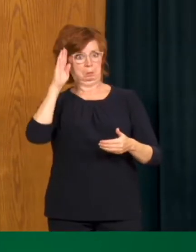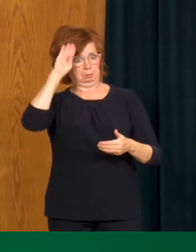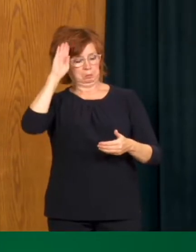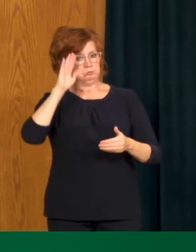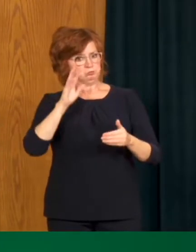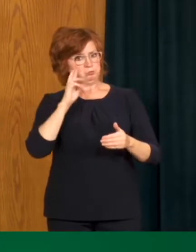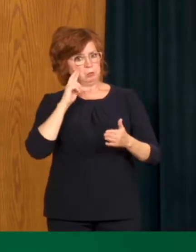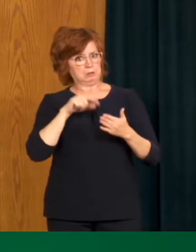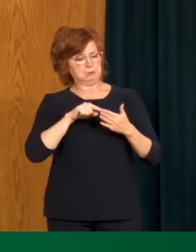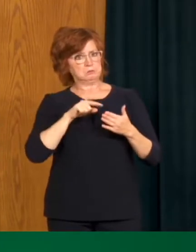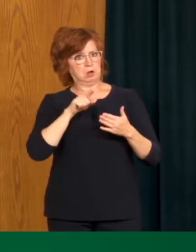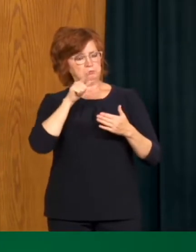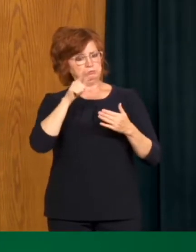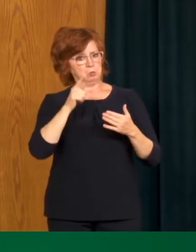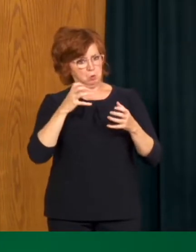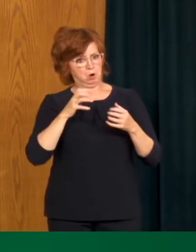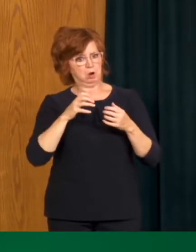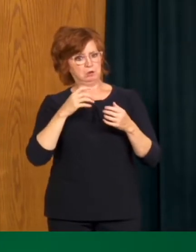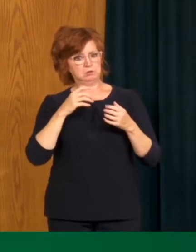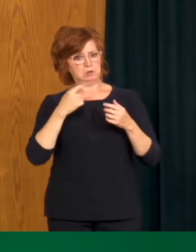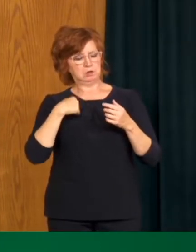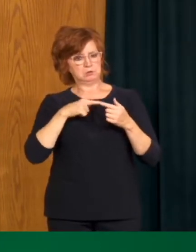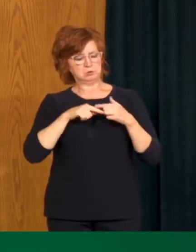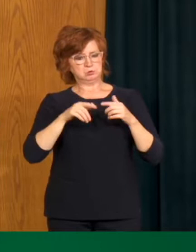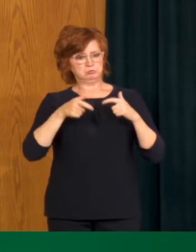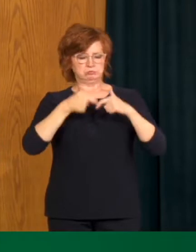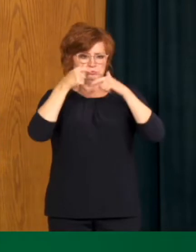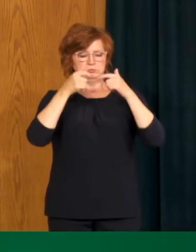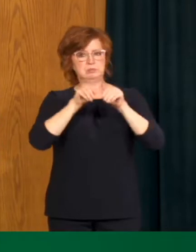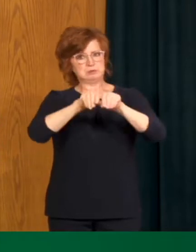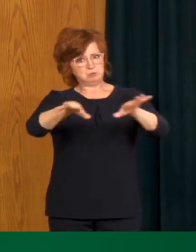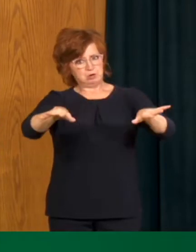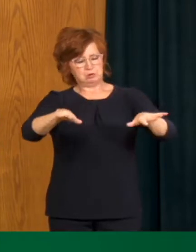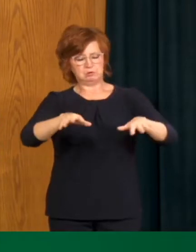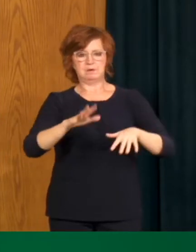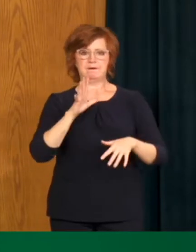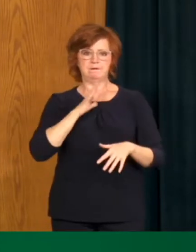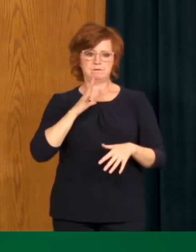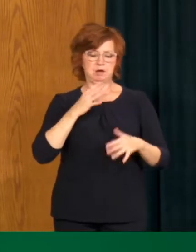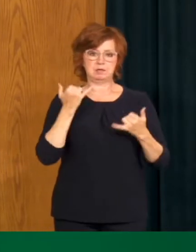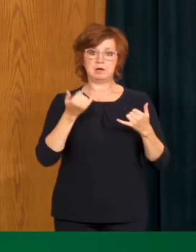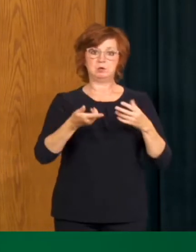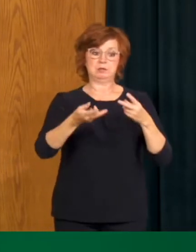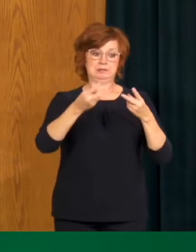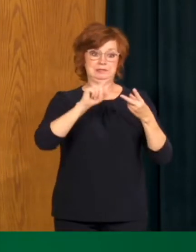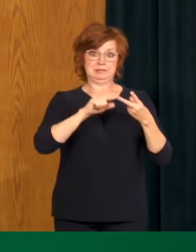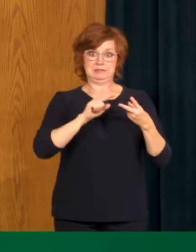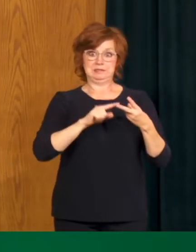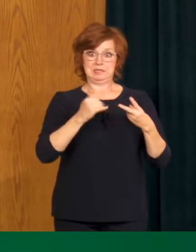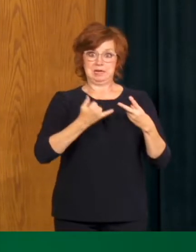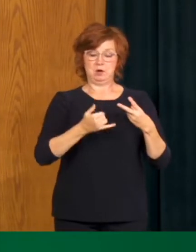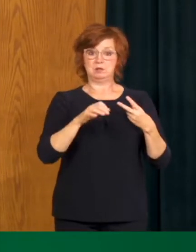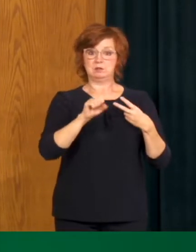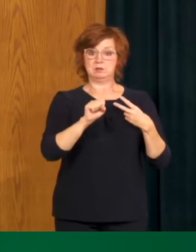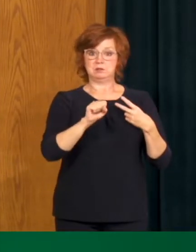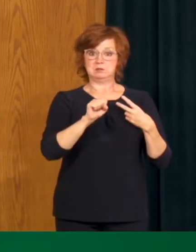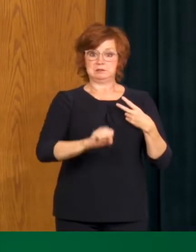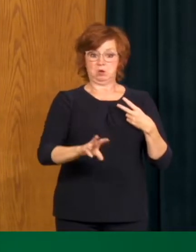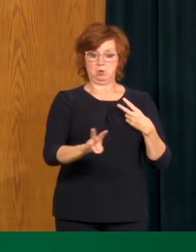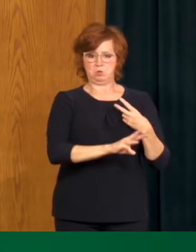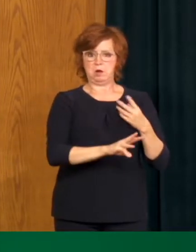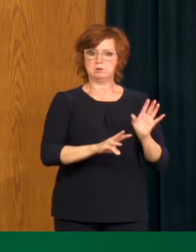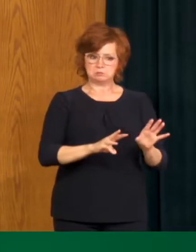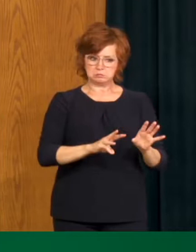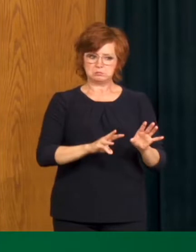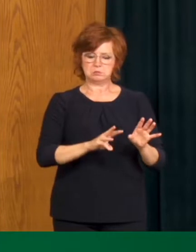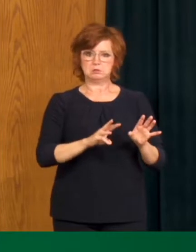going to monitor how this is unfolding. Again, we look at the success that the Northwest has had, and with 0 cases